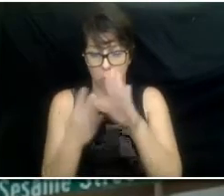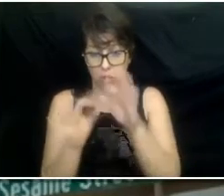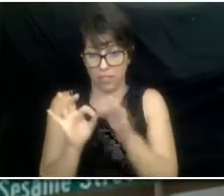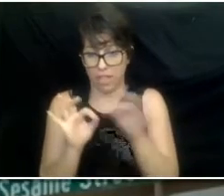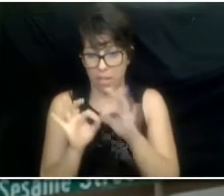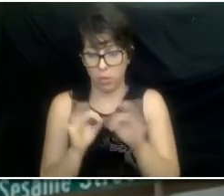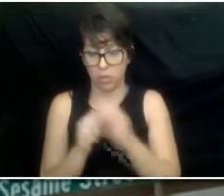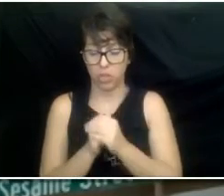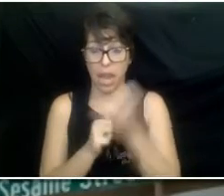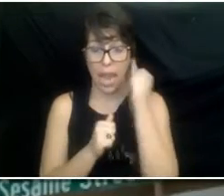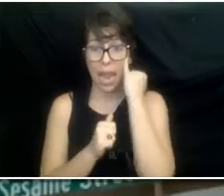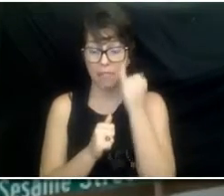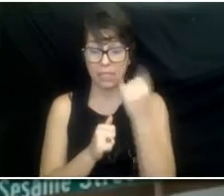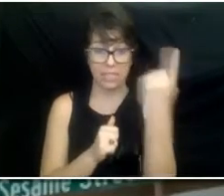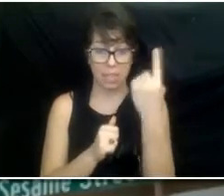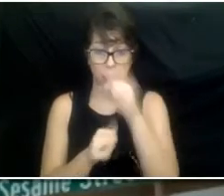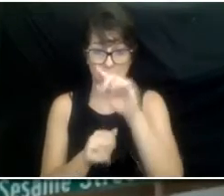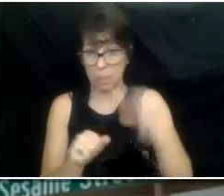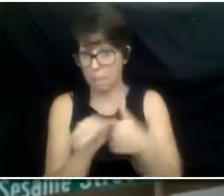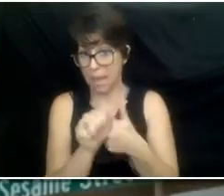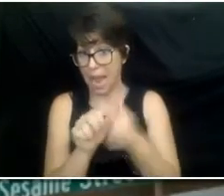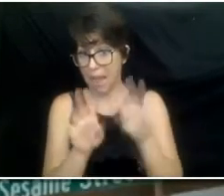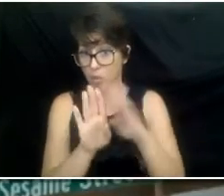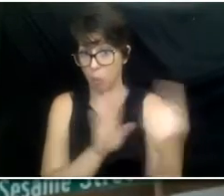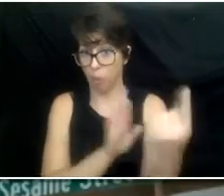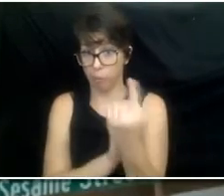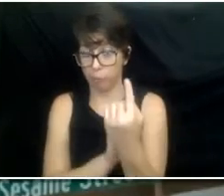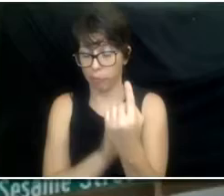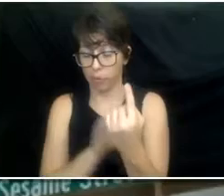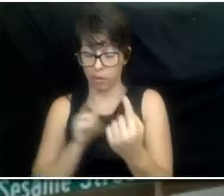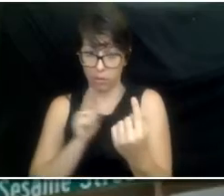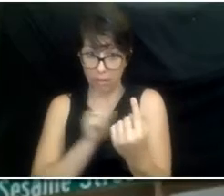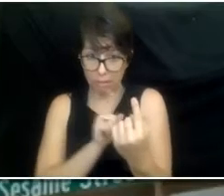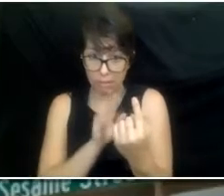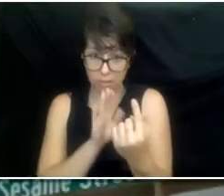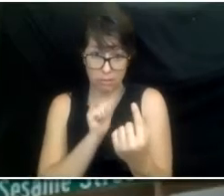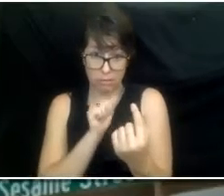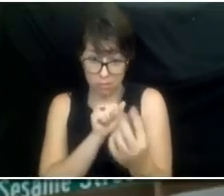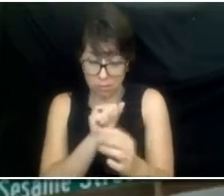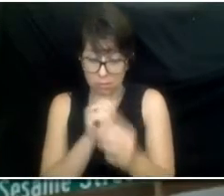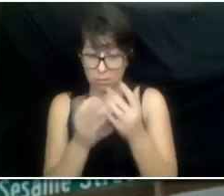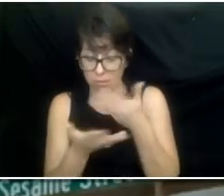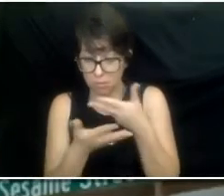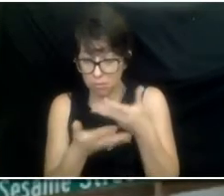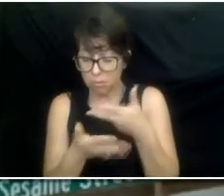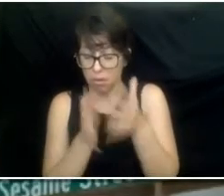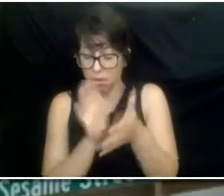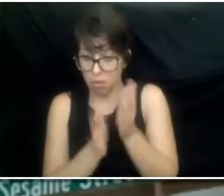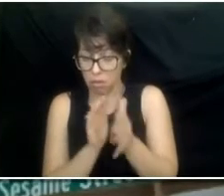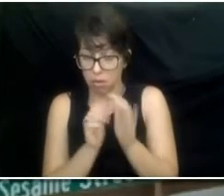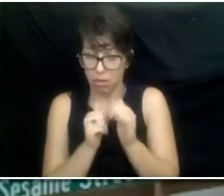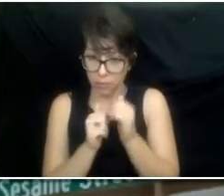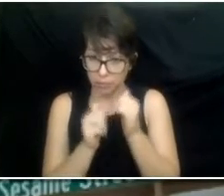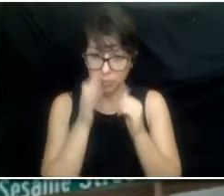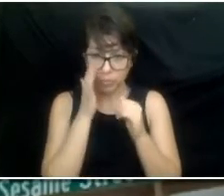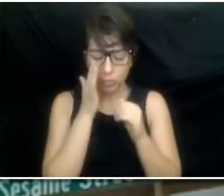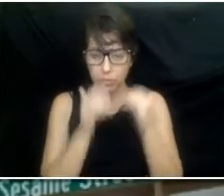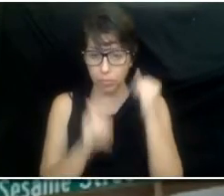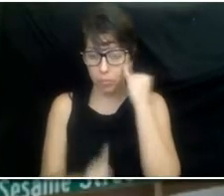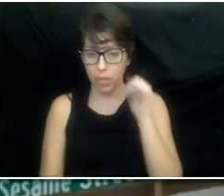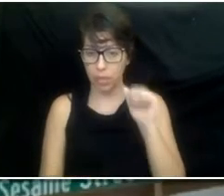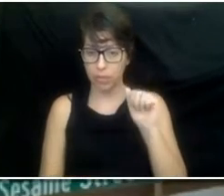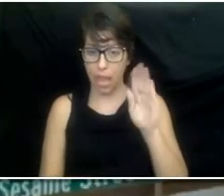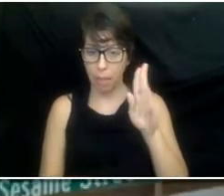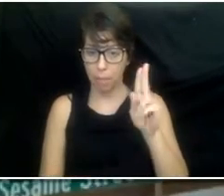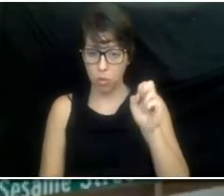abuse it's cons wouldn't you agree that it's concerning the drop in the number of complaints and the